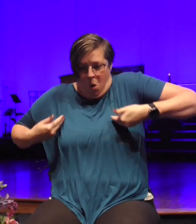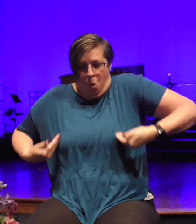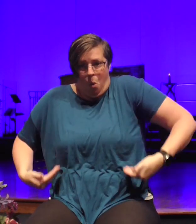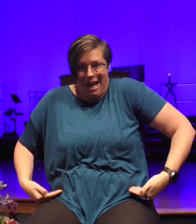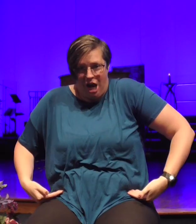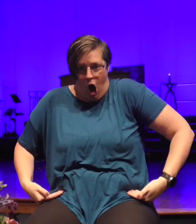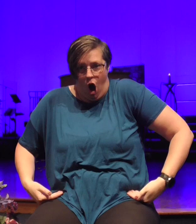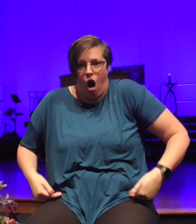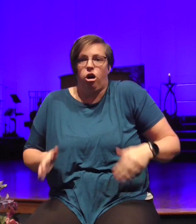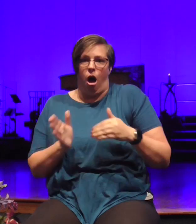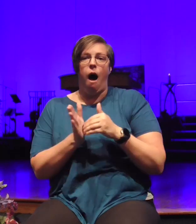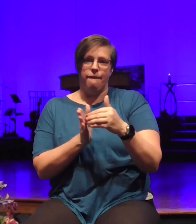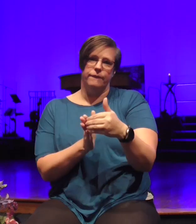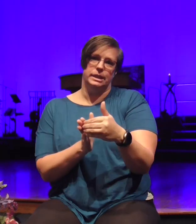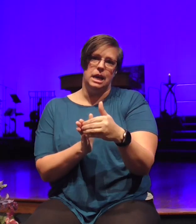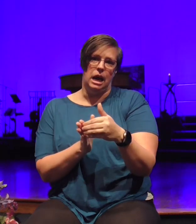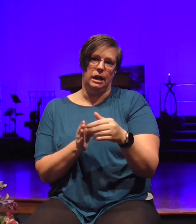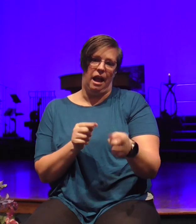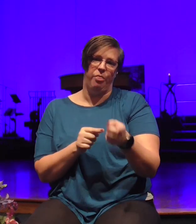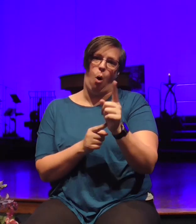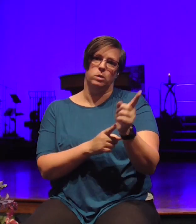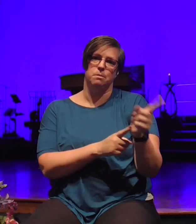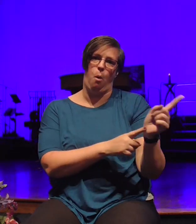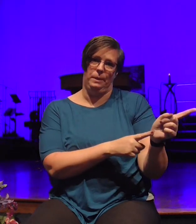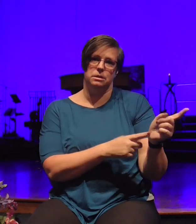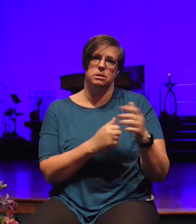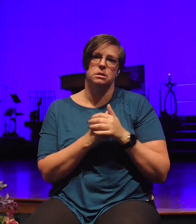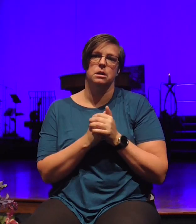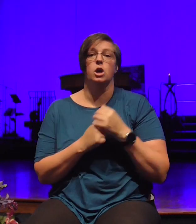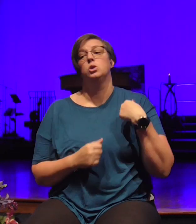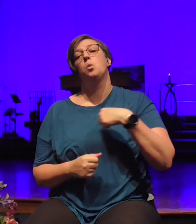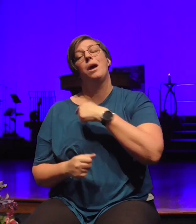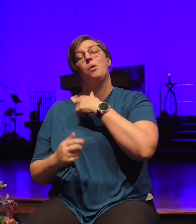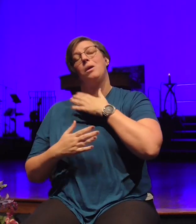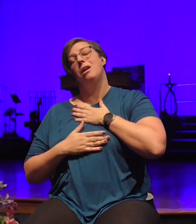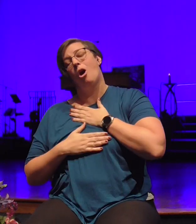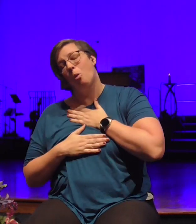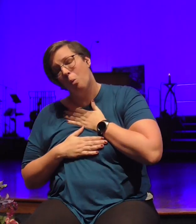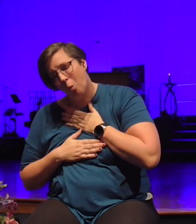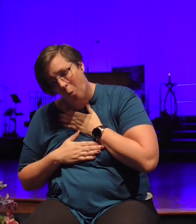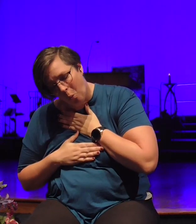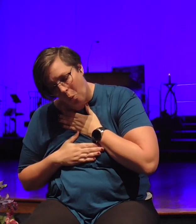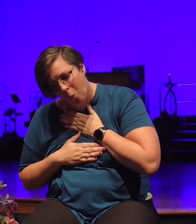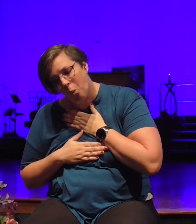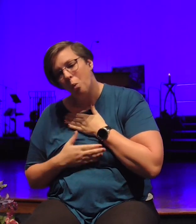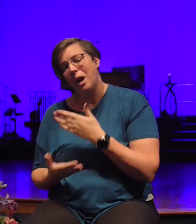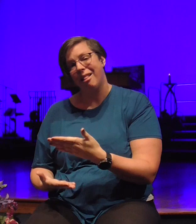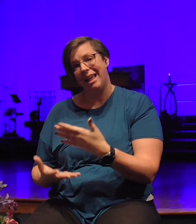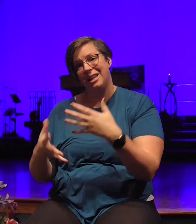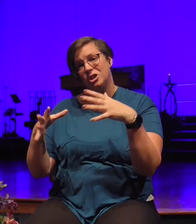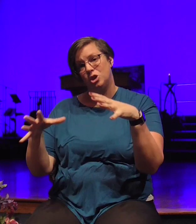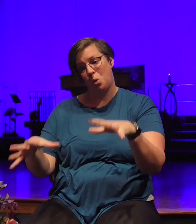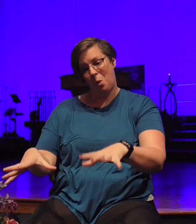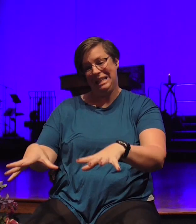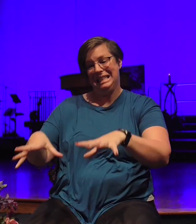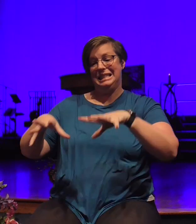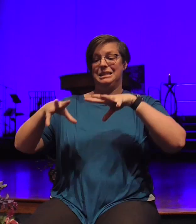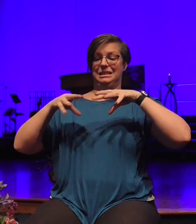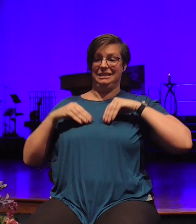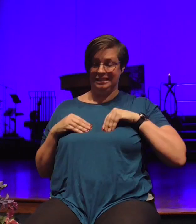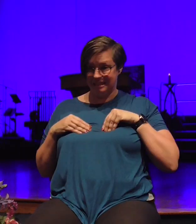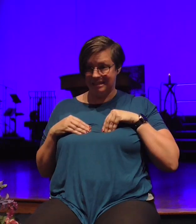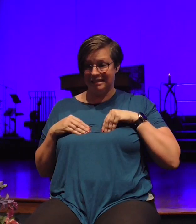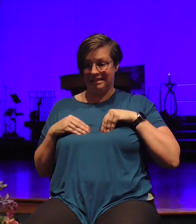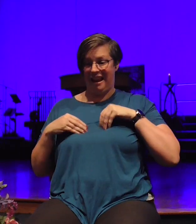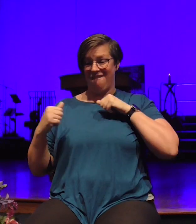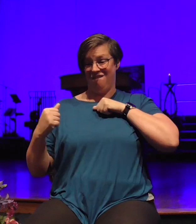the midst of these moments. And so when we are willing to take them on and to face our